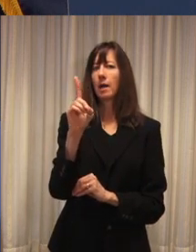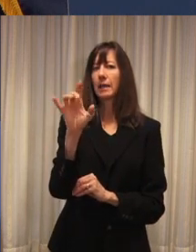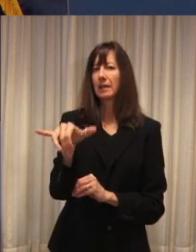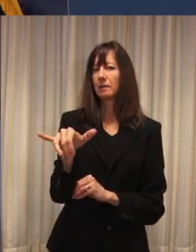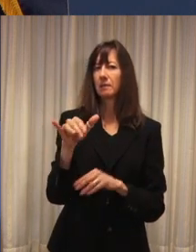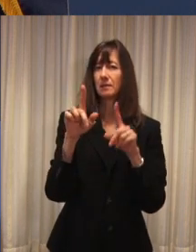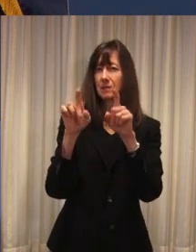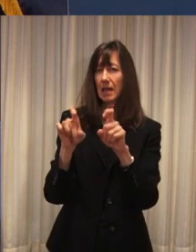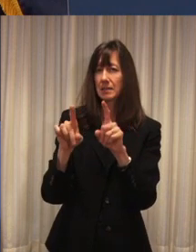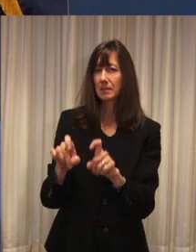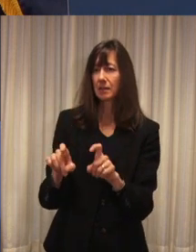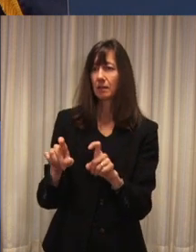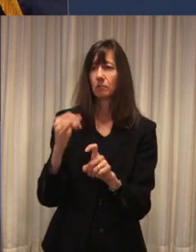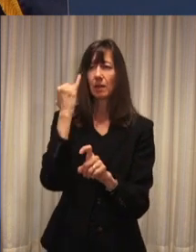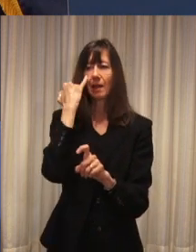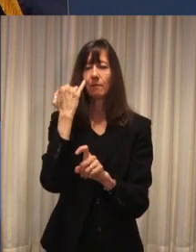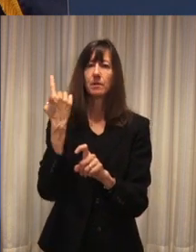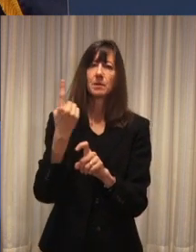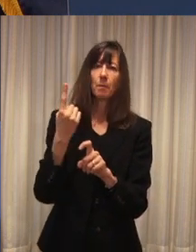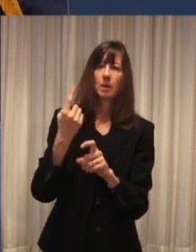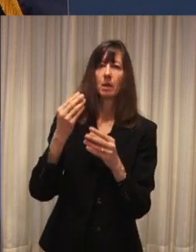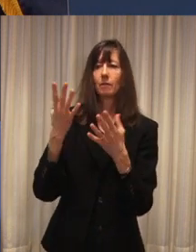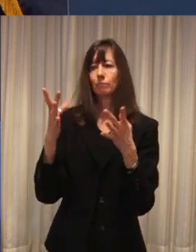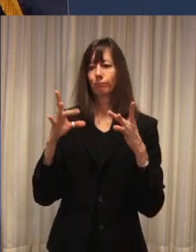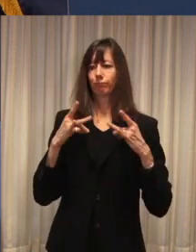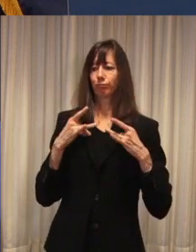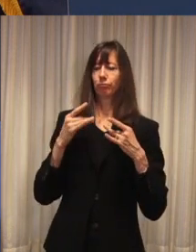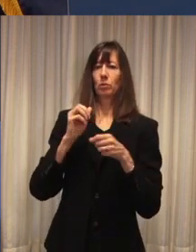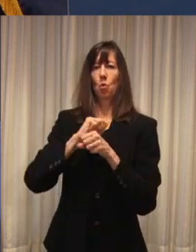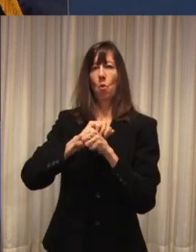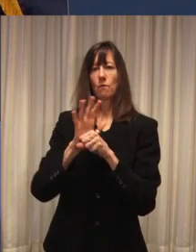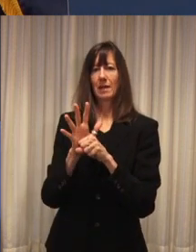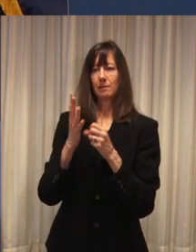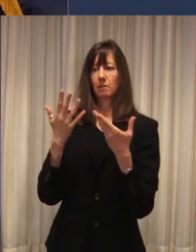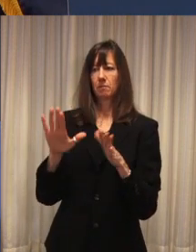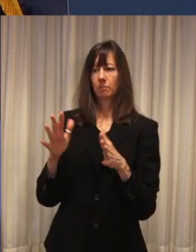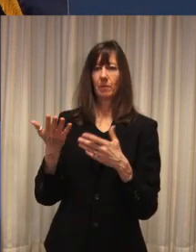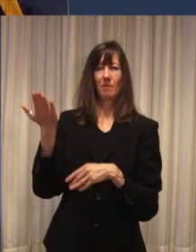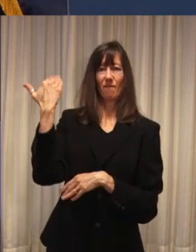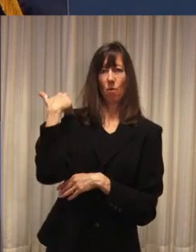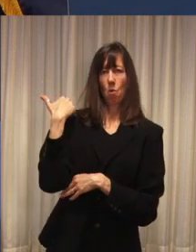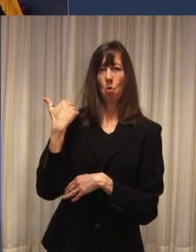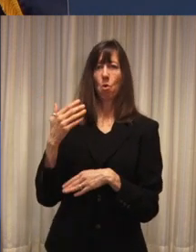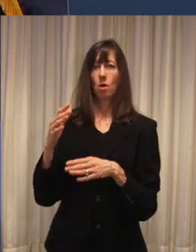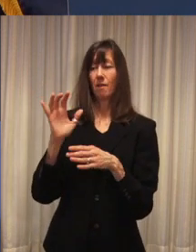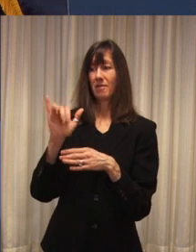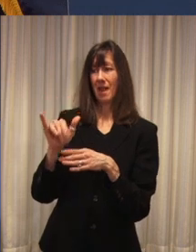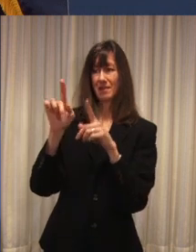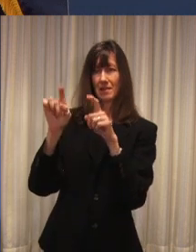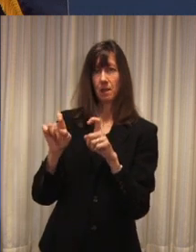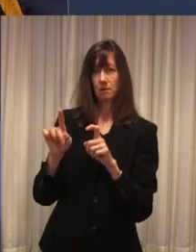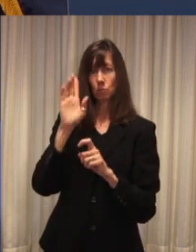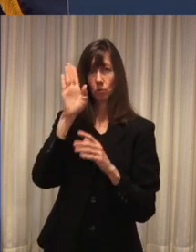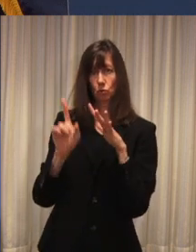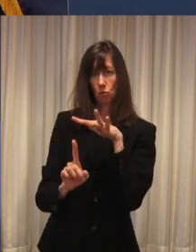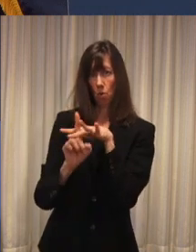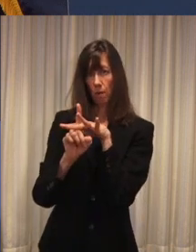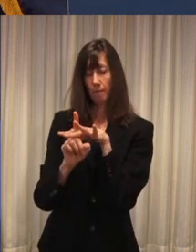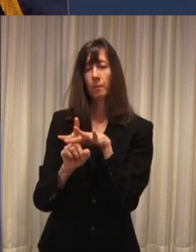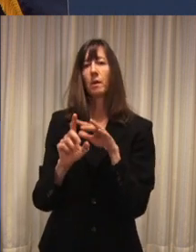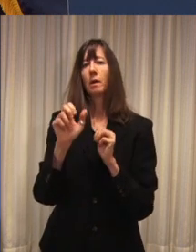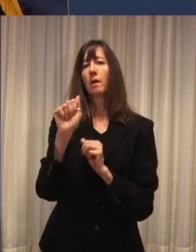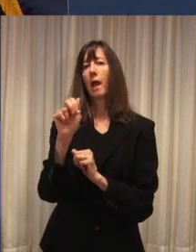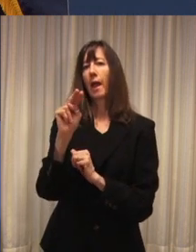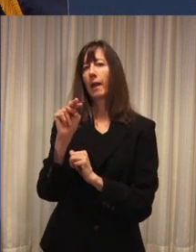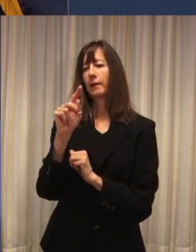had previously had COVID-19 and had developed an immunity or antibodies. We don't have those yet. That'll be another key step to